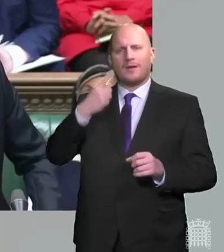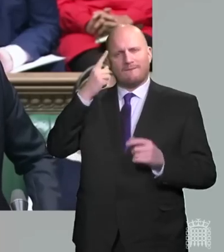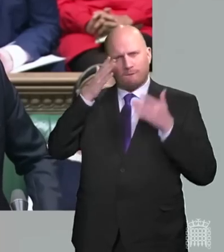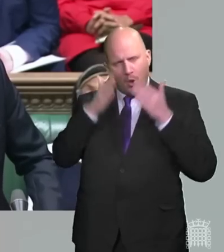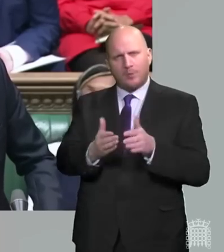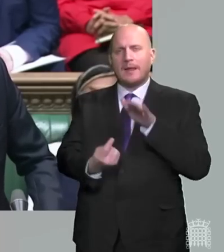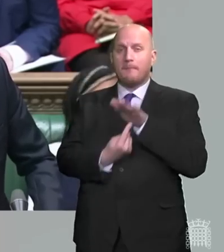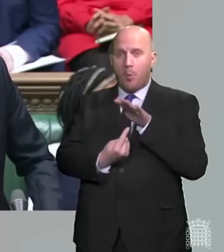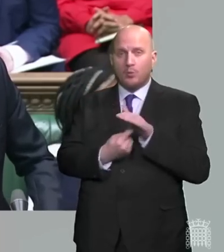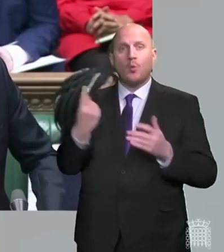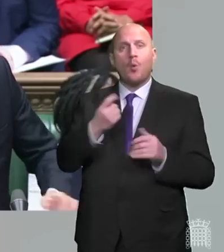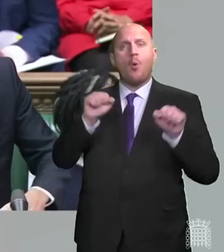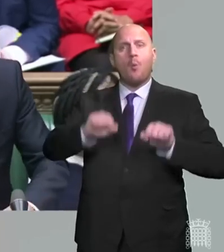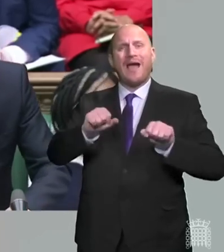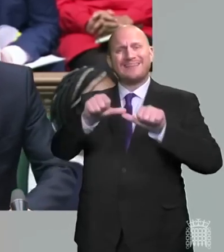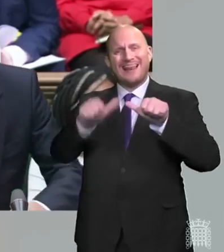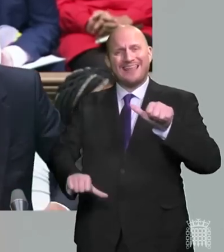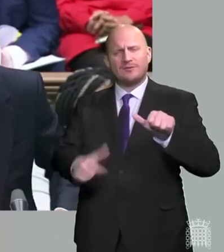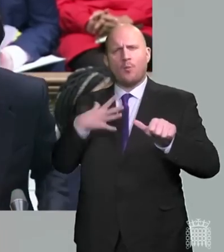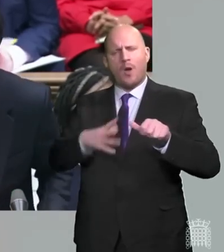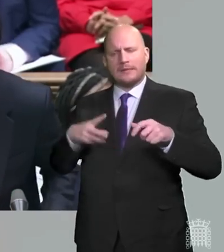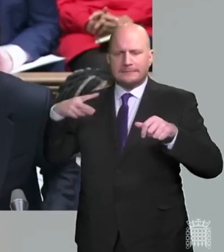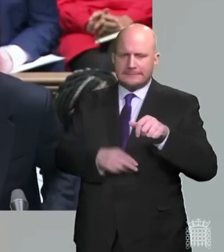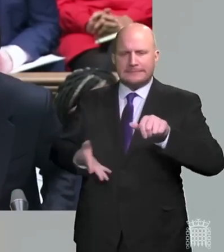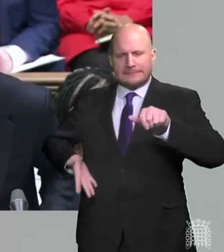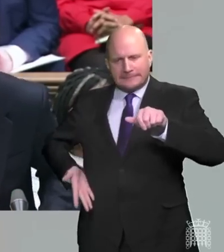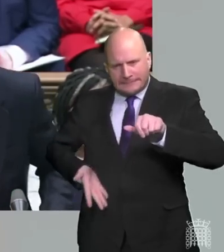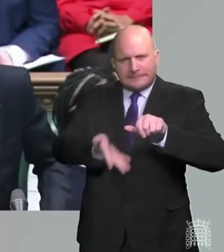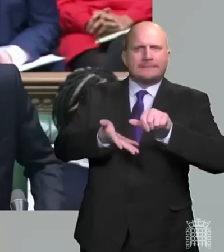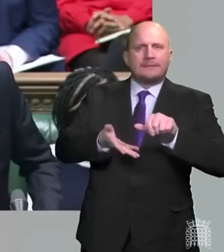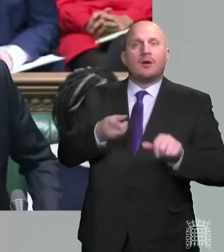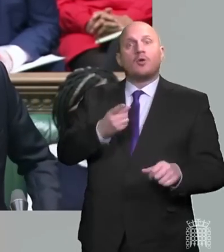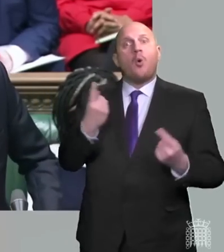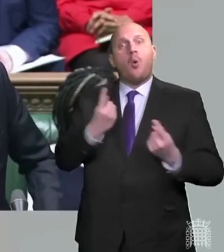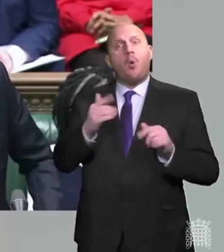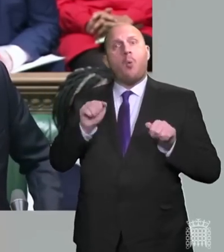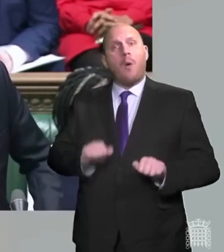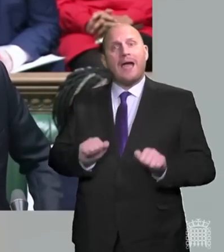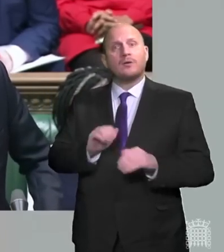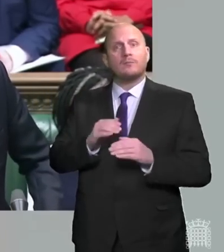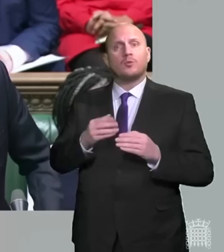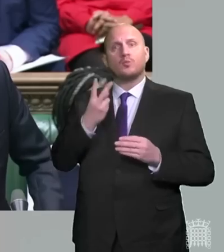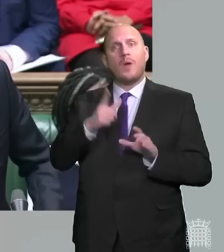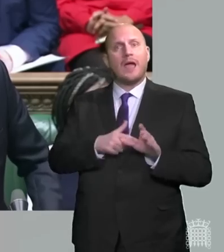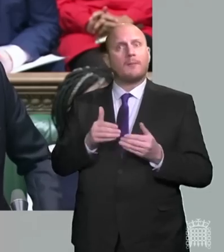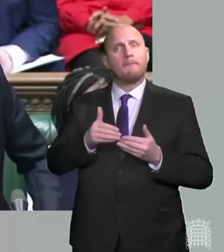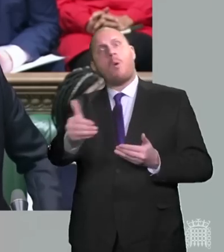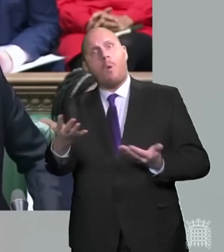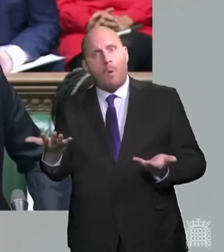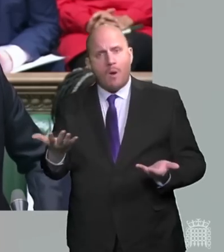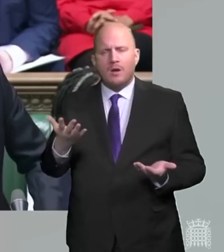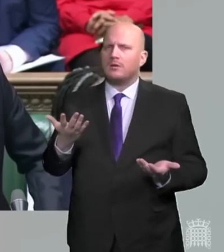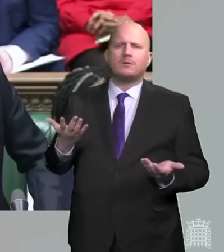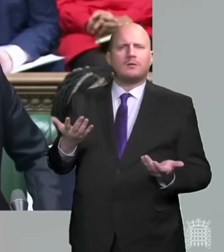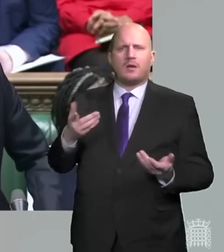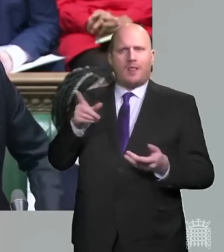bringing down the backlog. We've currently already eliminated waits of over 2 years, and as the honourable gentleman says, there's more to go. That's